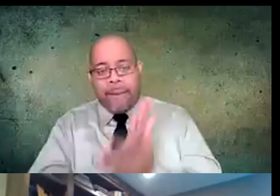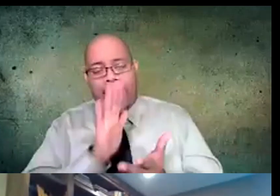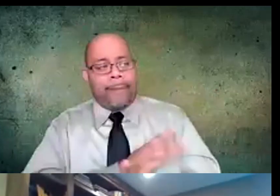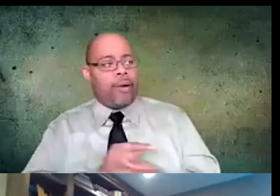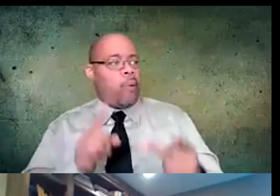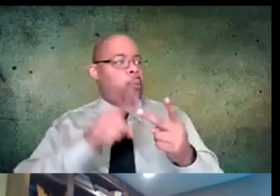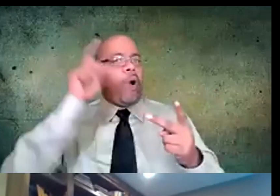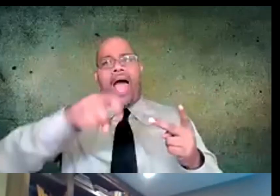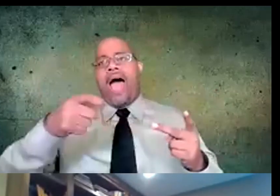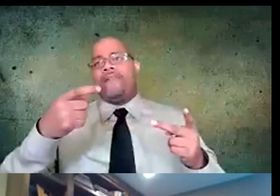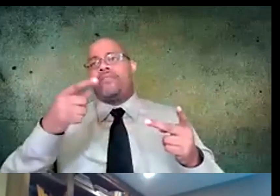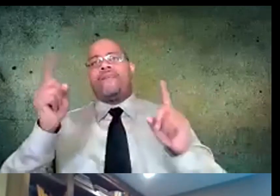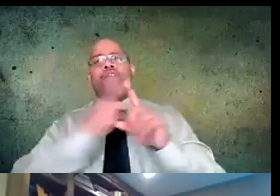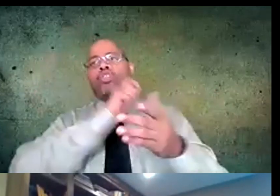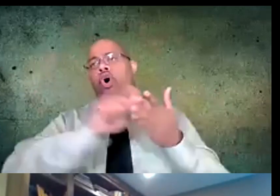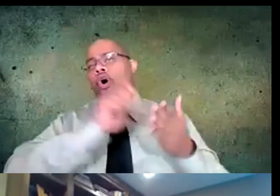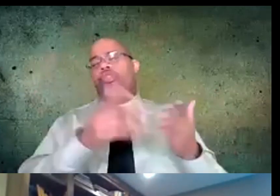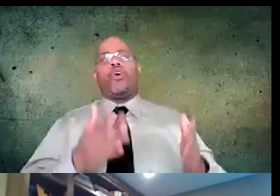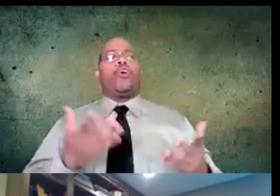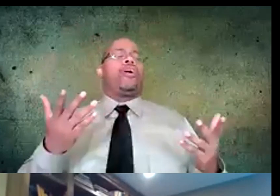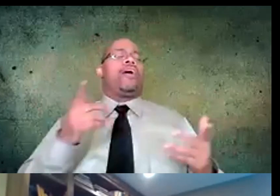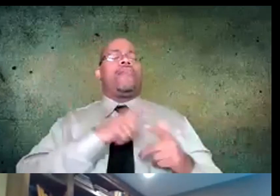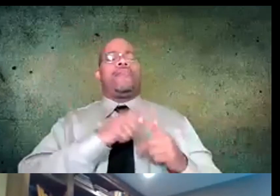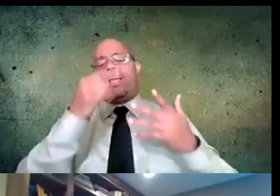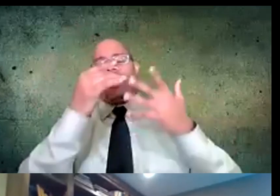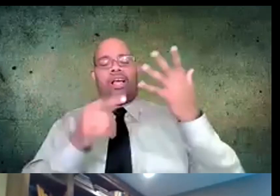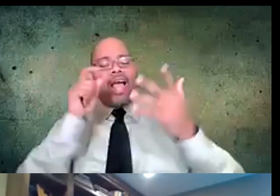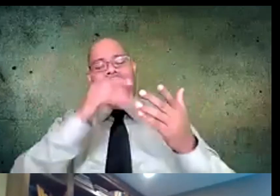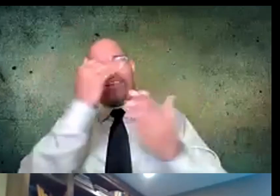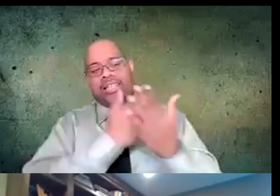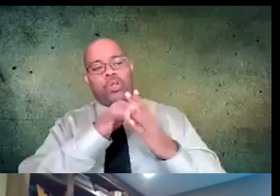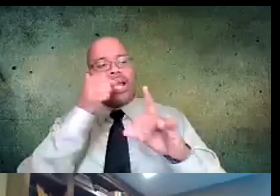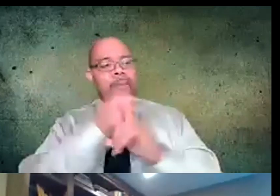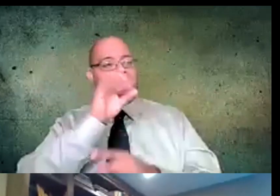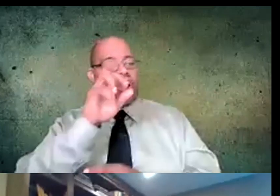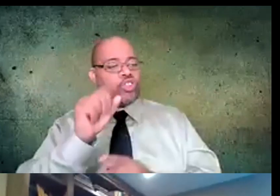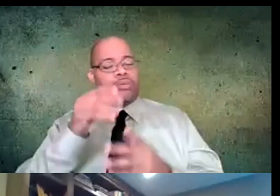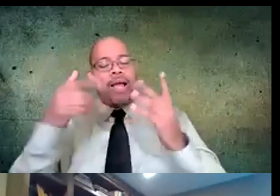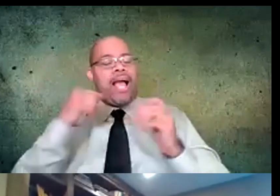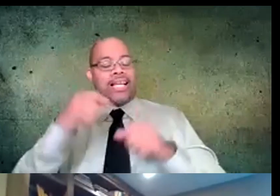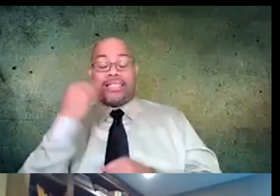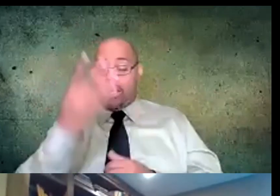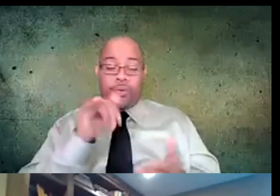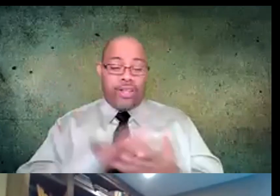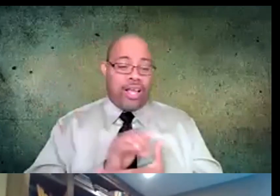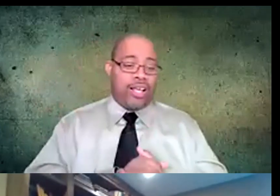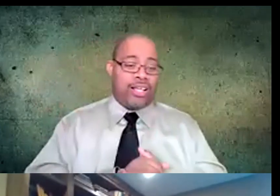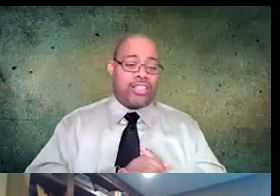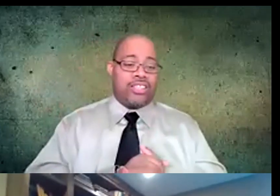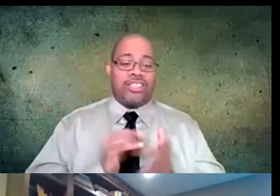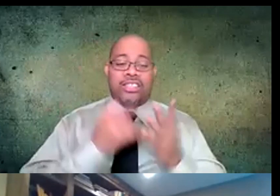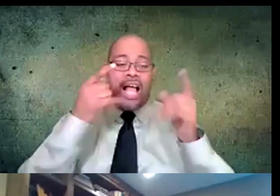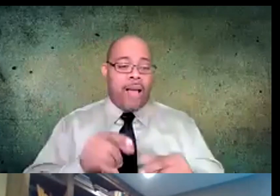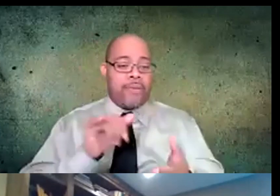of them has to be first author, and then, you know, you have to list your impact factors, because I can tell you that it just so happened